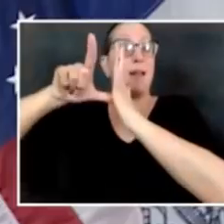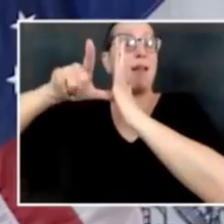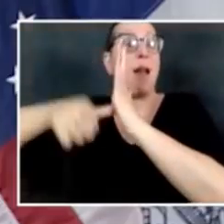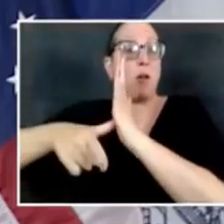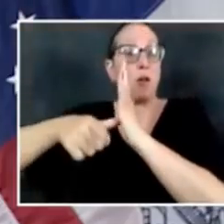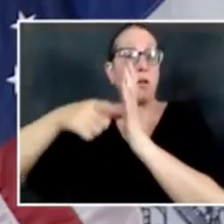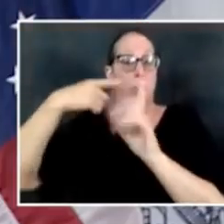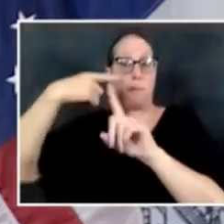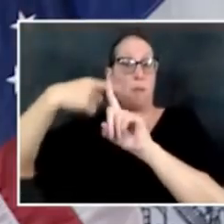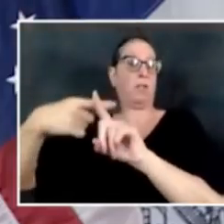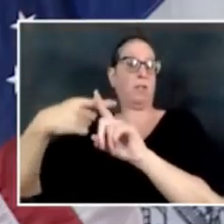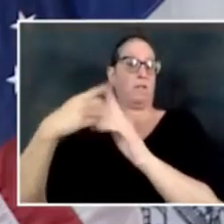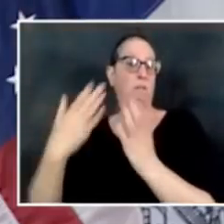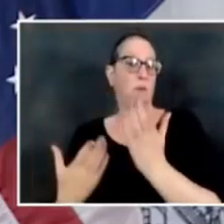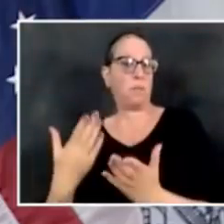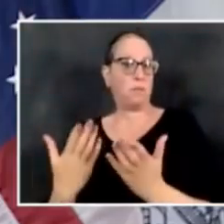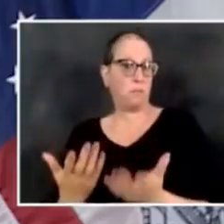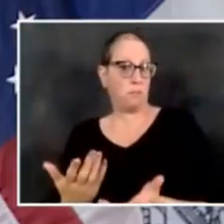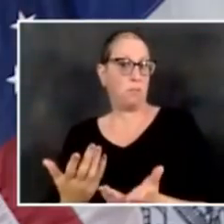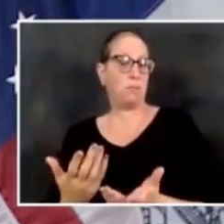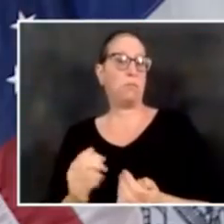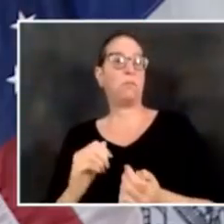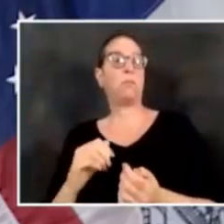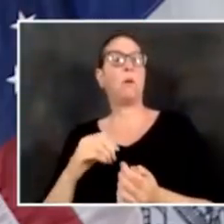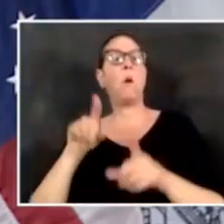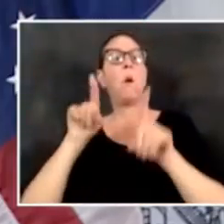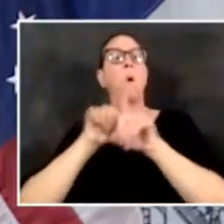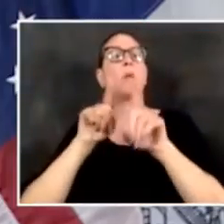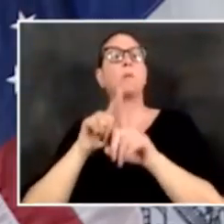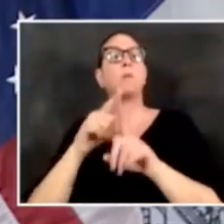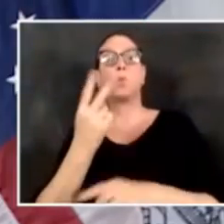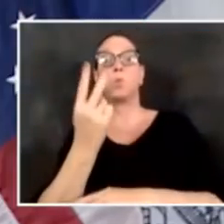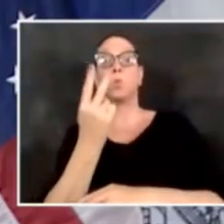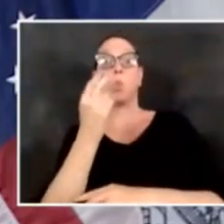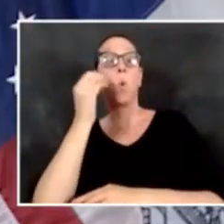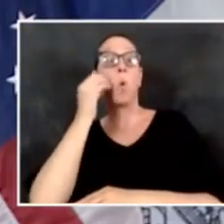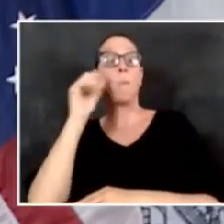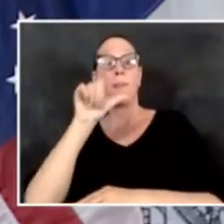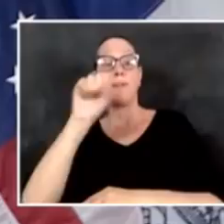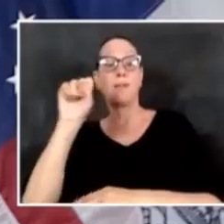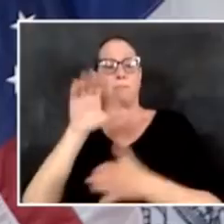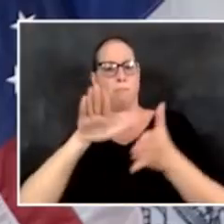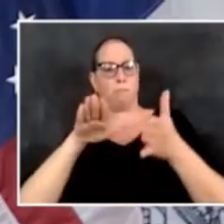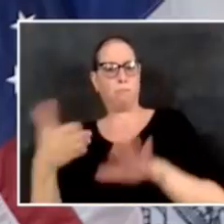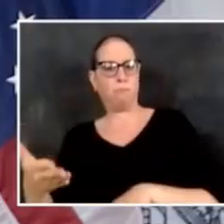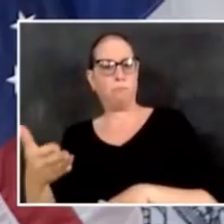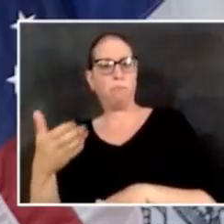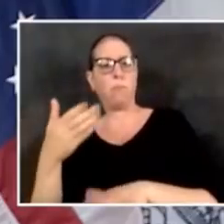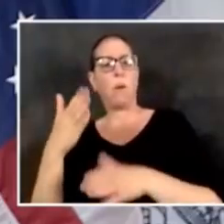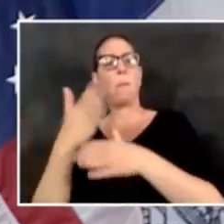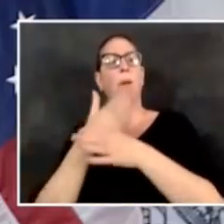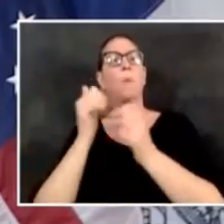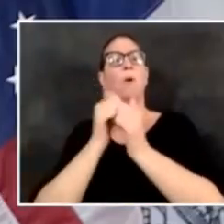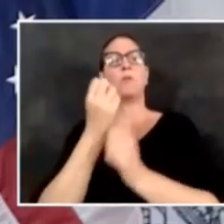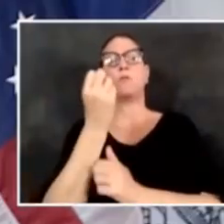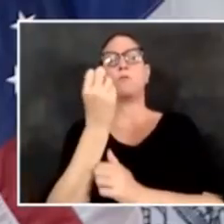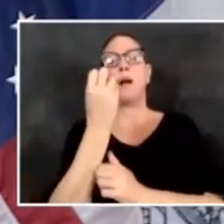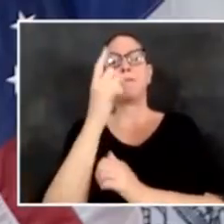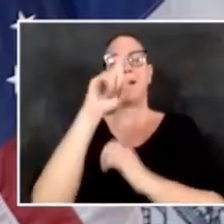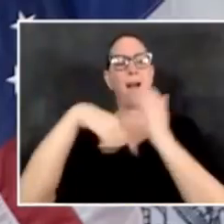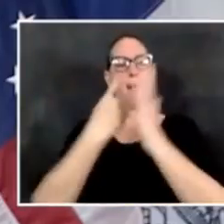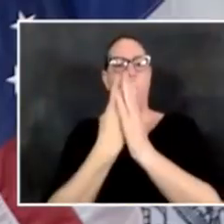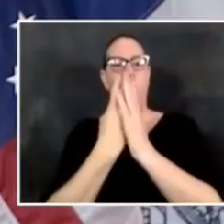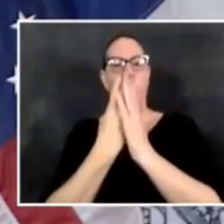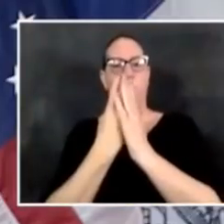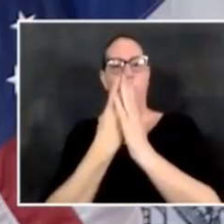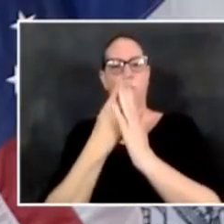other, what do they say about how the city's handling the homelessness crisis during the pandemic? And then, Mr. Mayor, on the